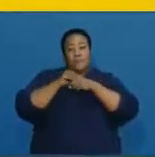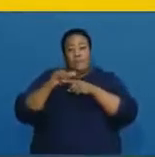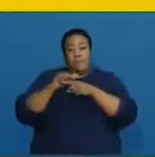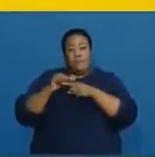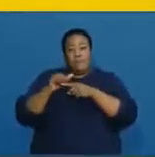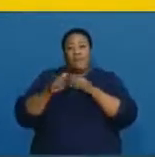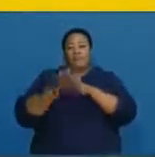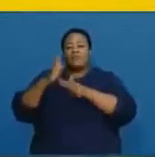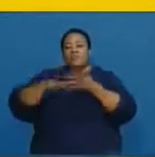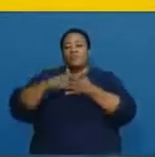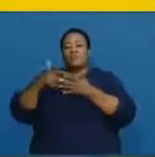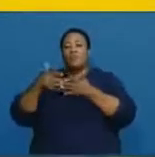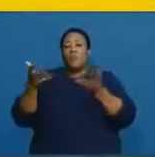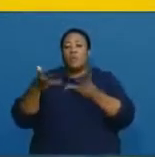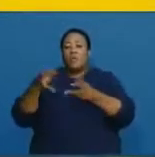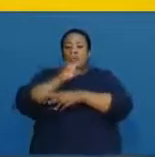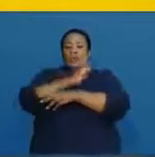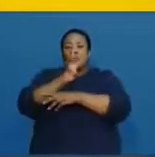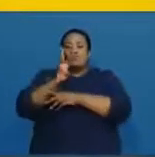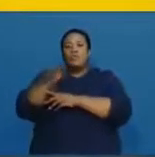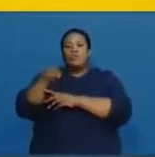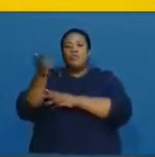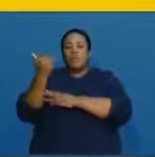to our schedule on